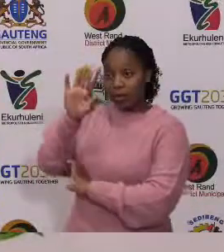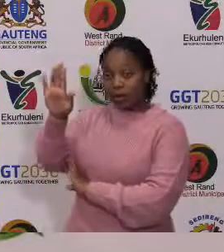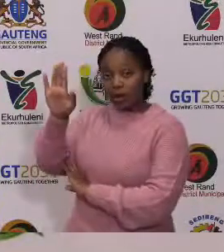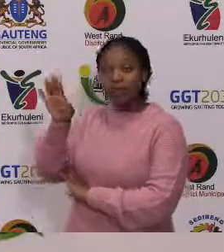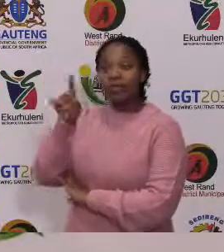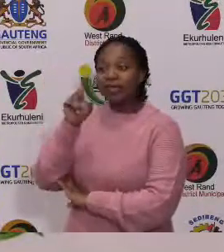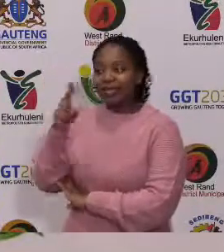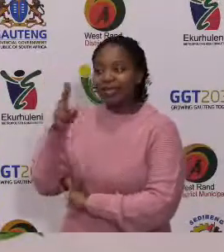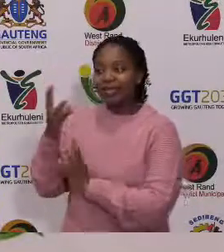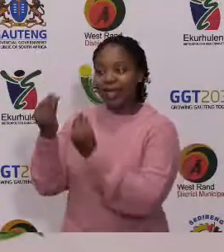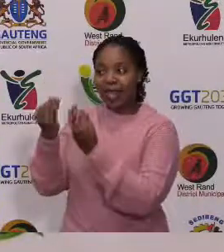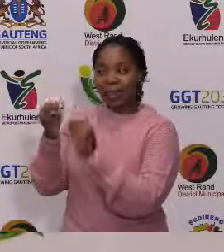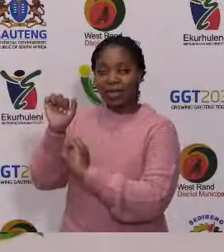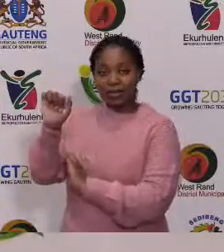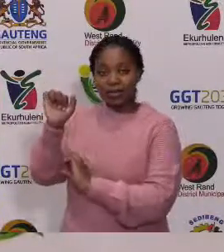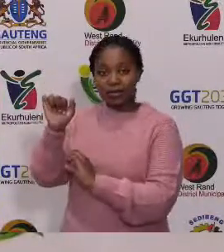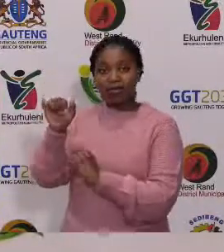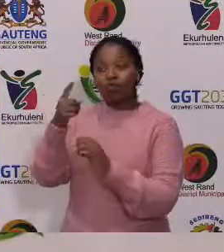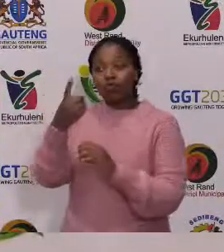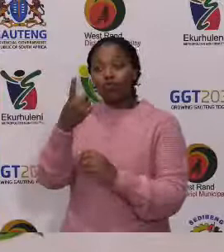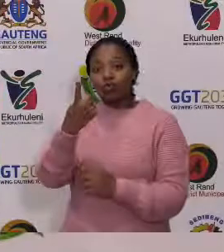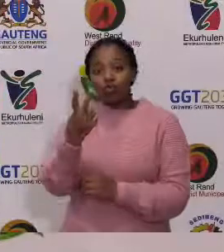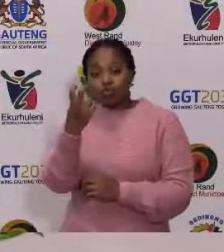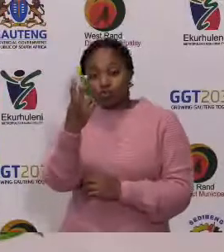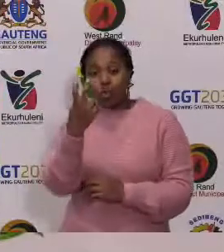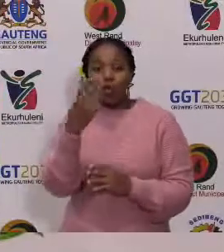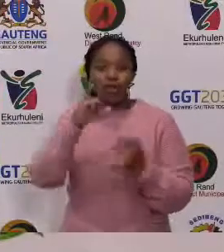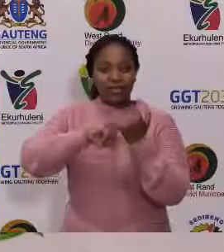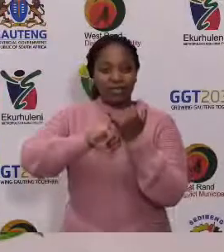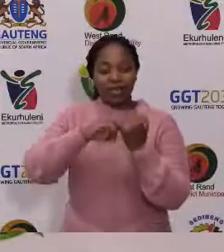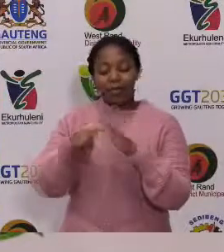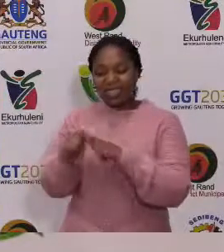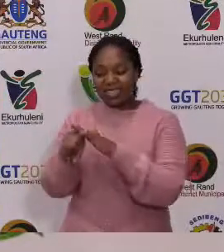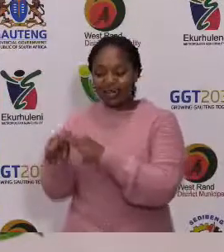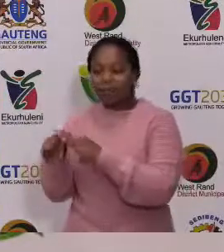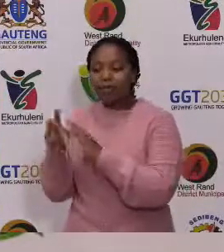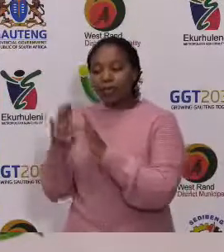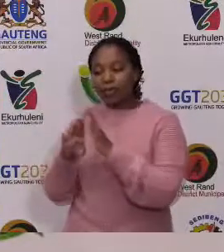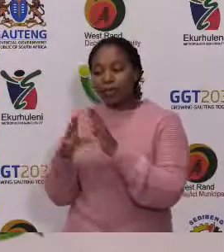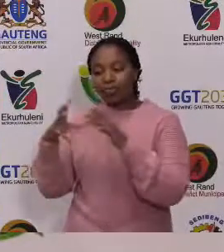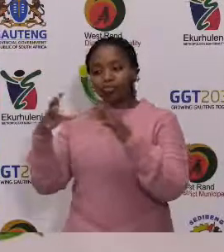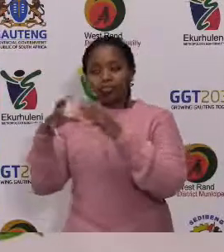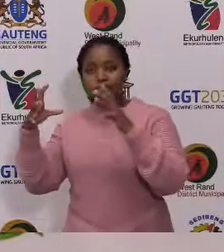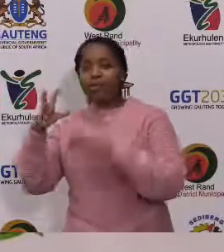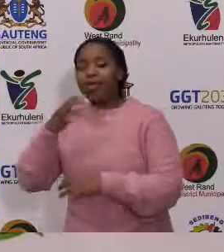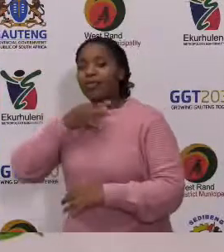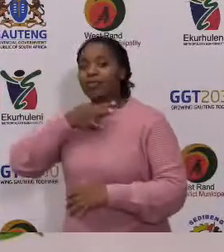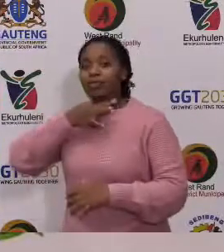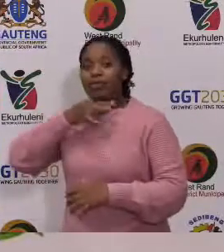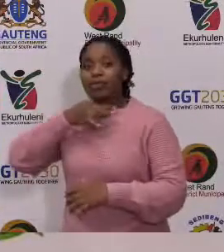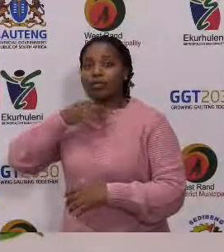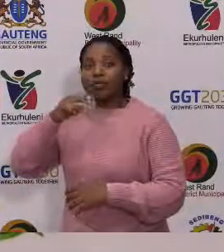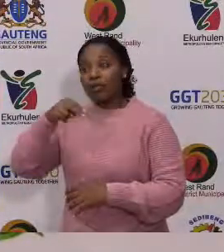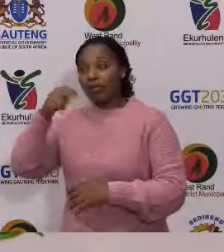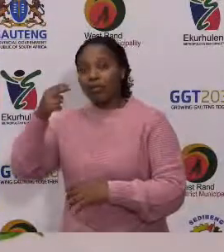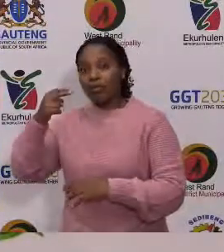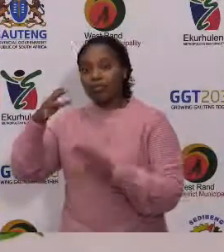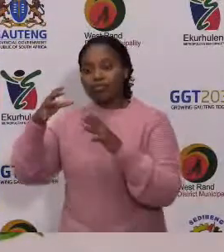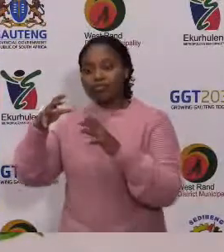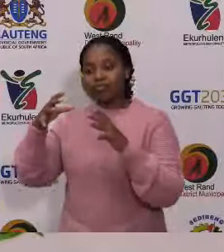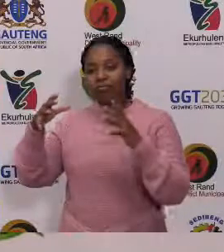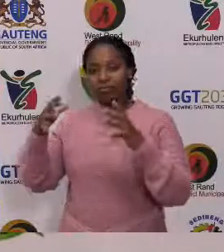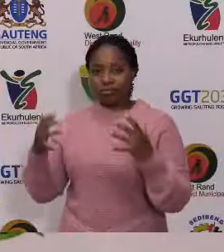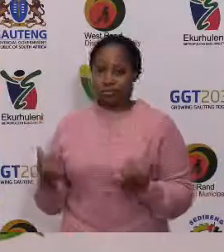number, especially 2 sub-districts, are experiencing growth of the risk of resurgence becoming greater. That's